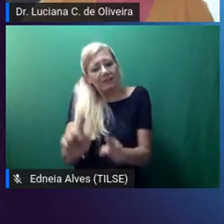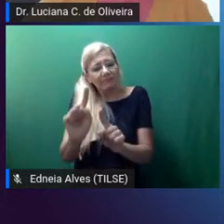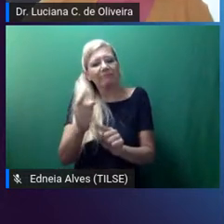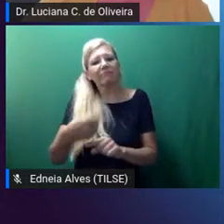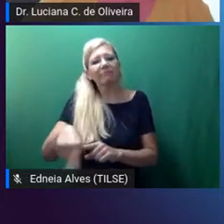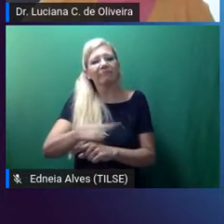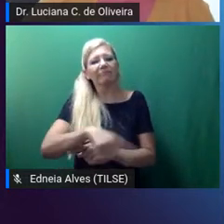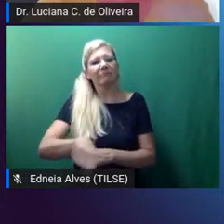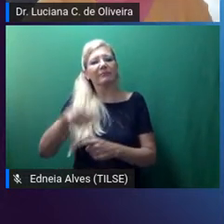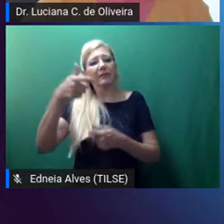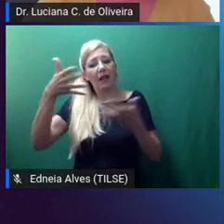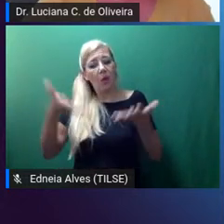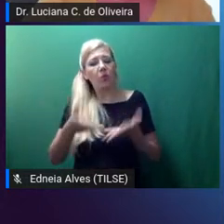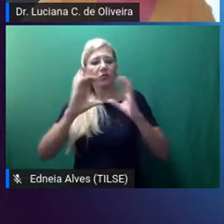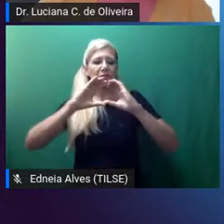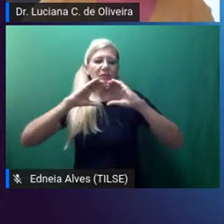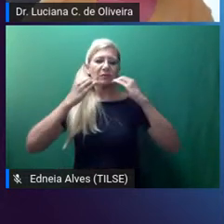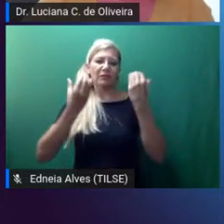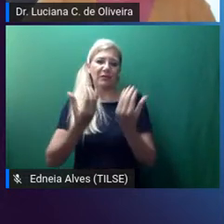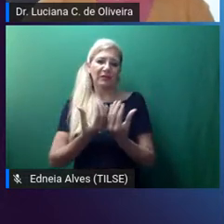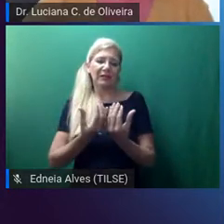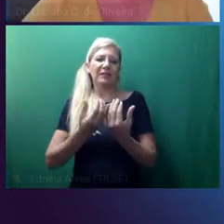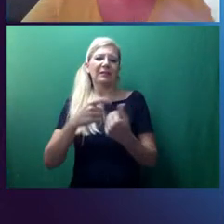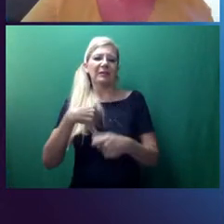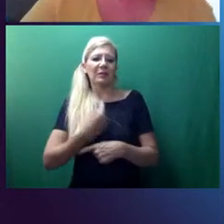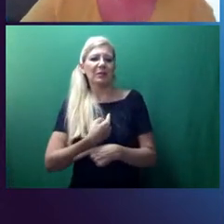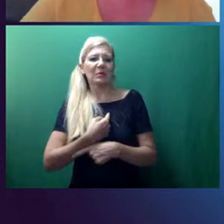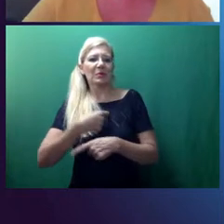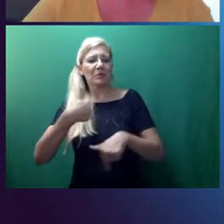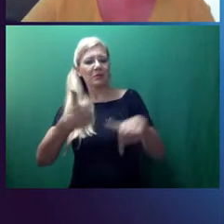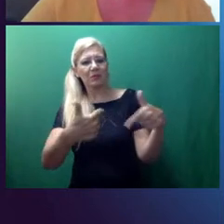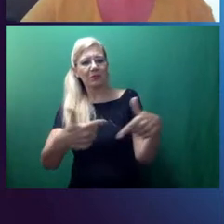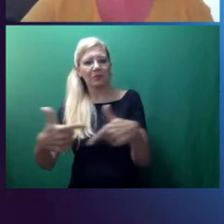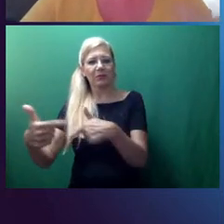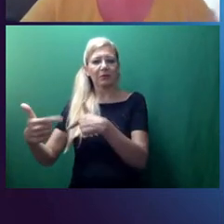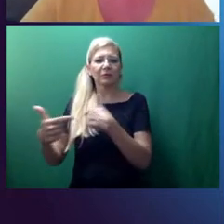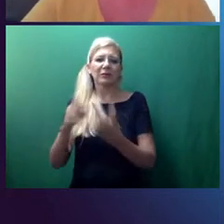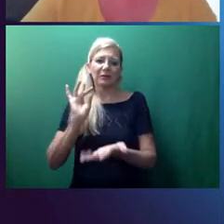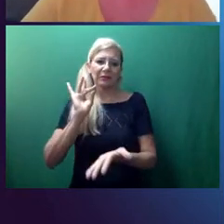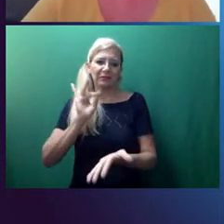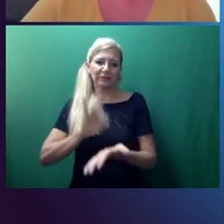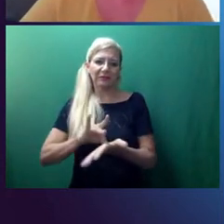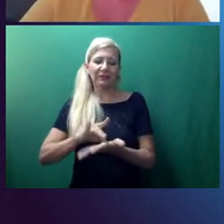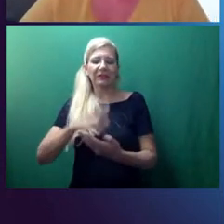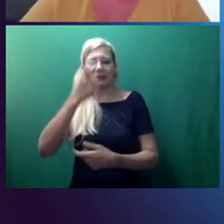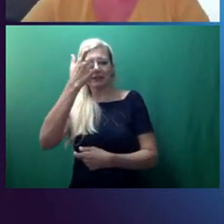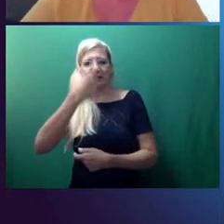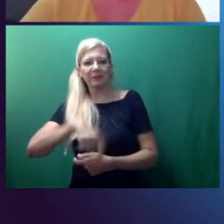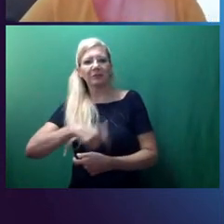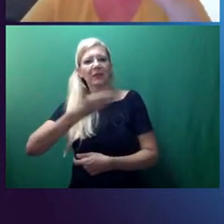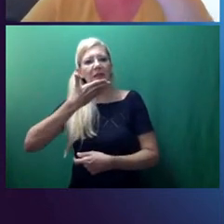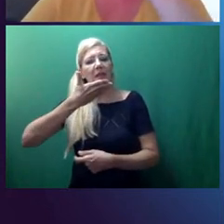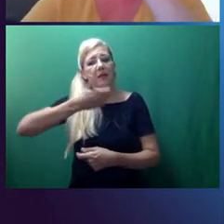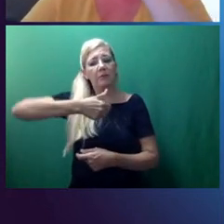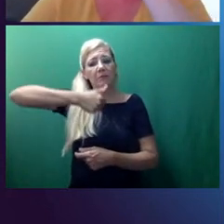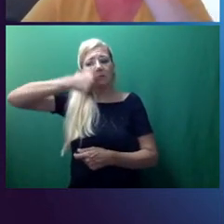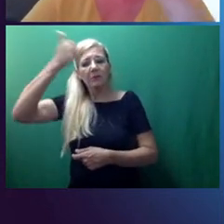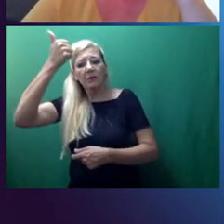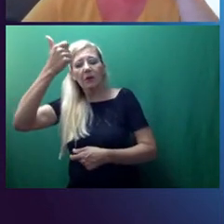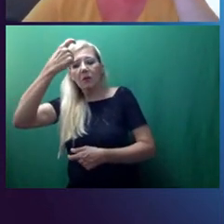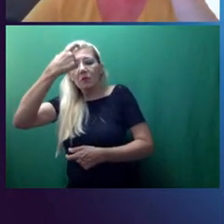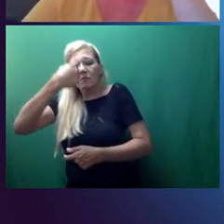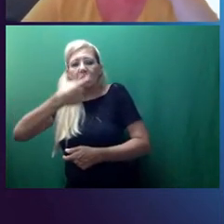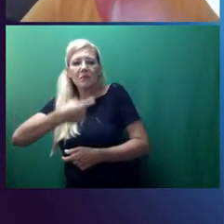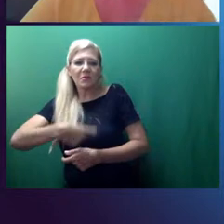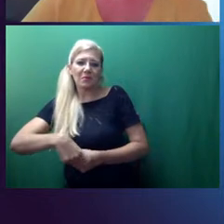today and in your work to really be a better person, right? To really